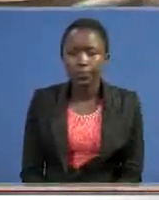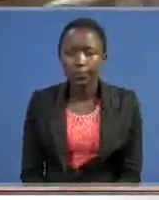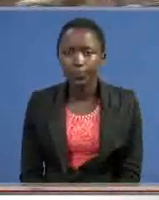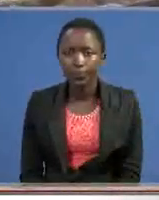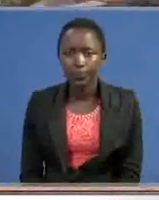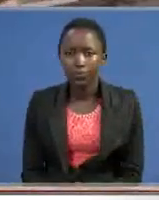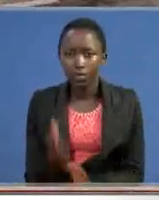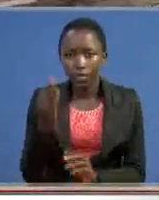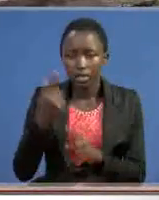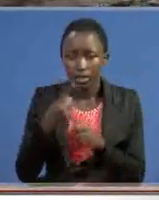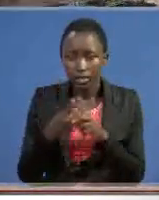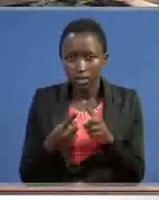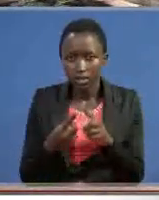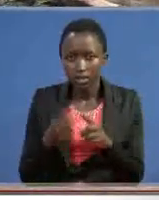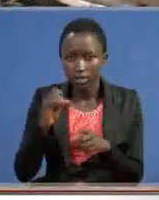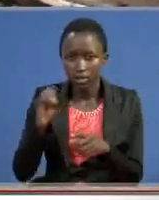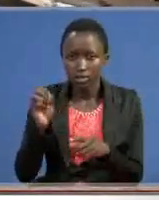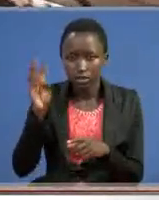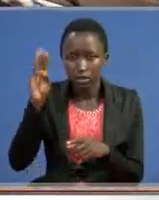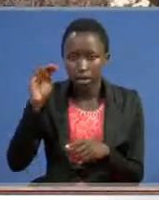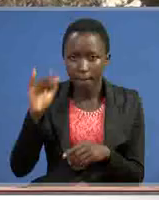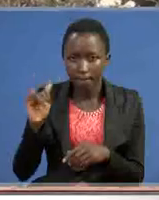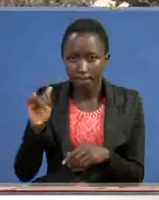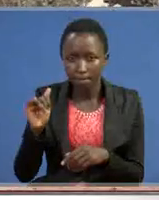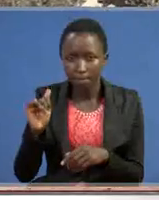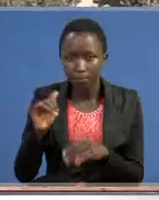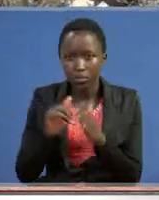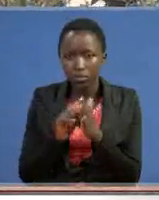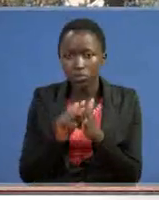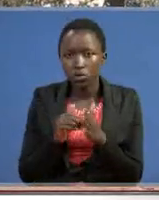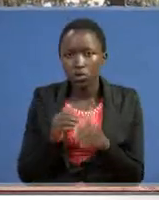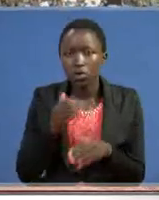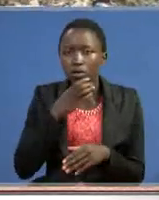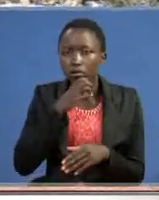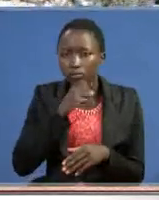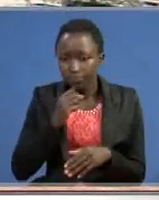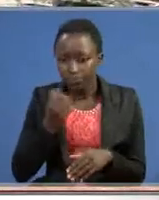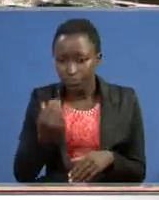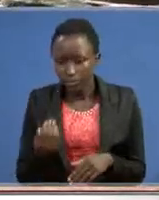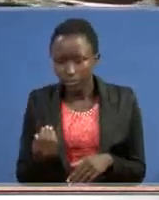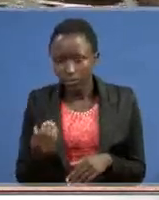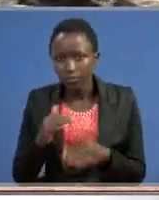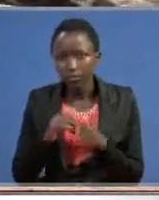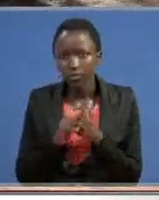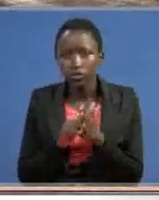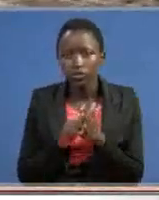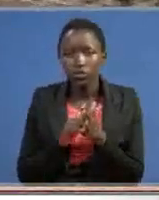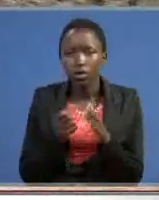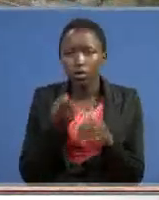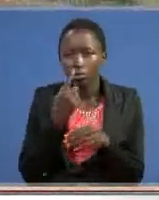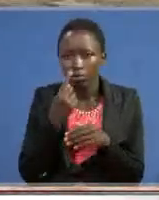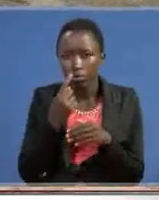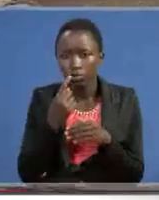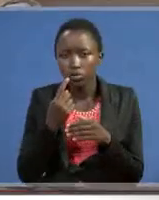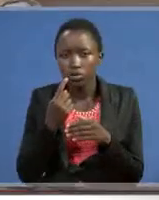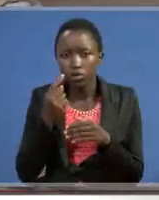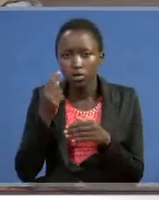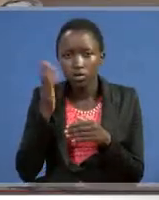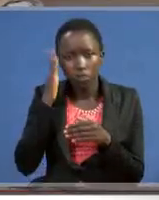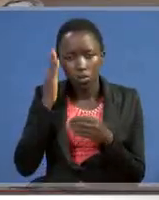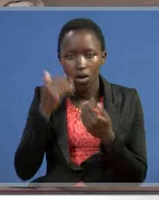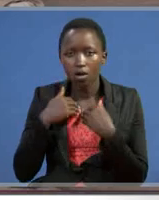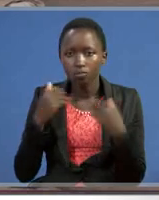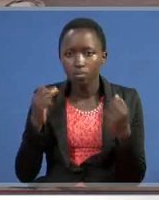three old Jimmy Joshua Chino is a Lim's grandchild he is currently and a medication having been diagnosed